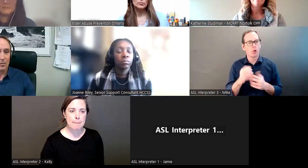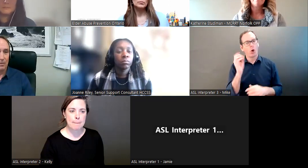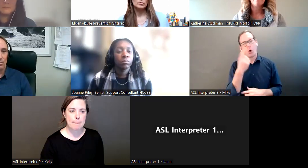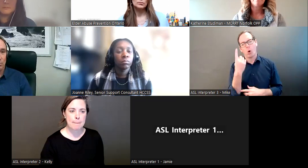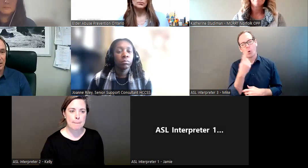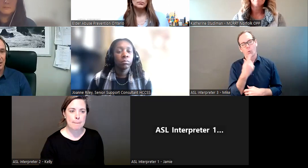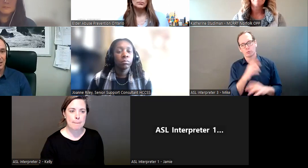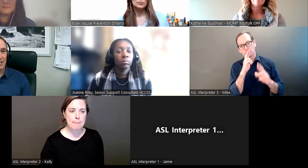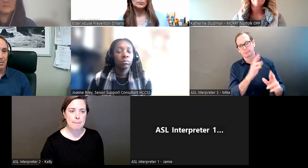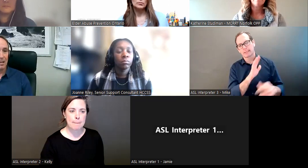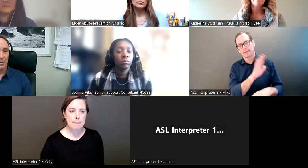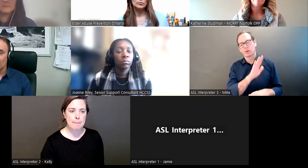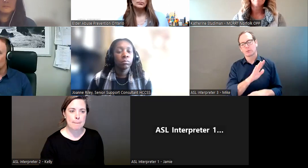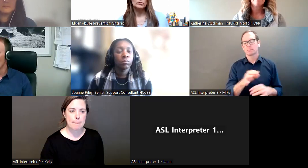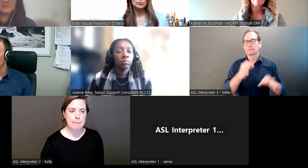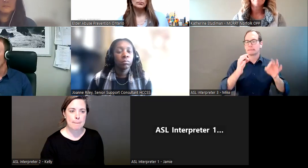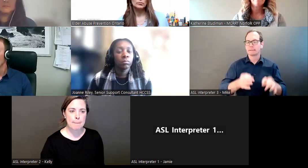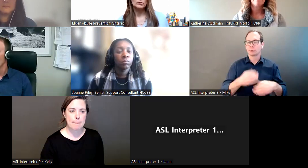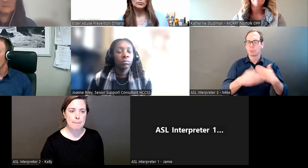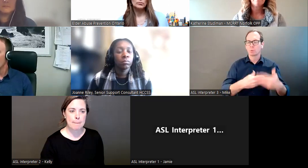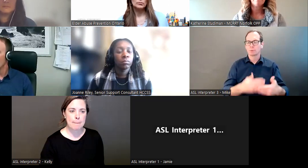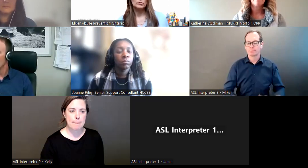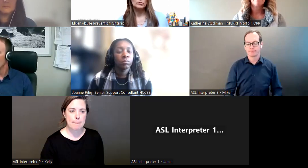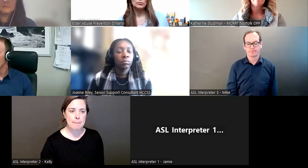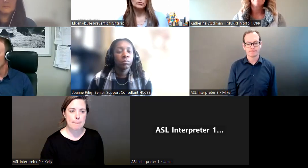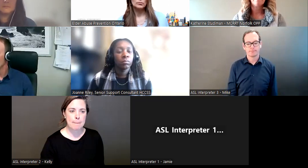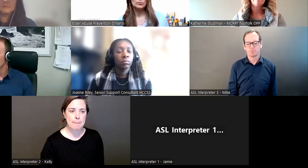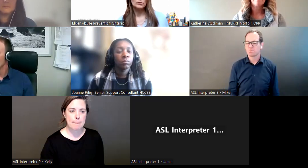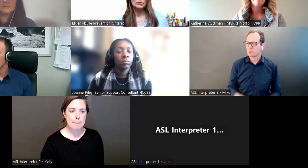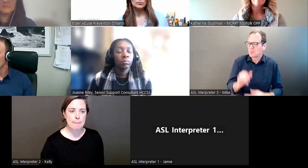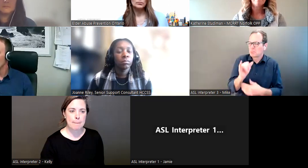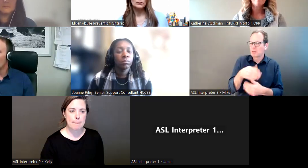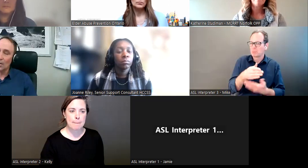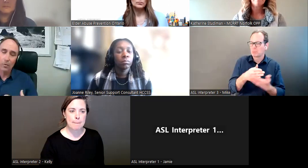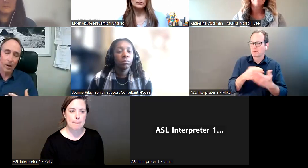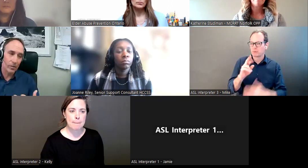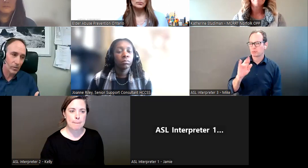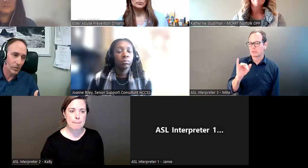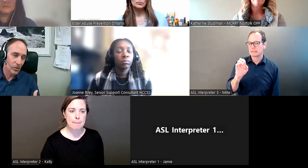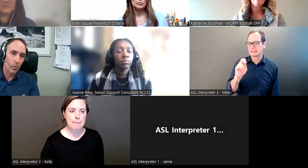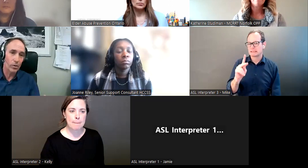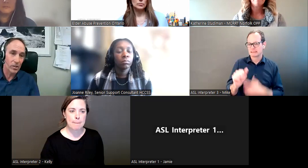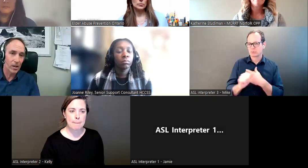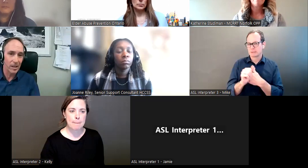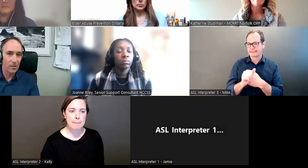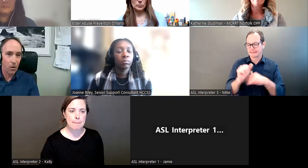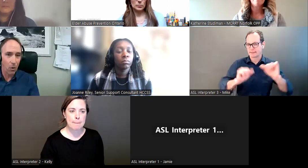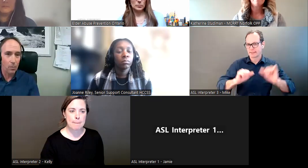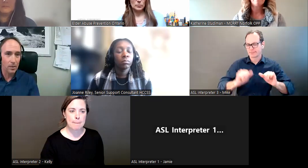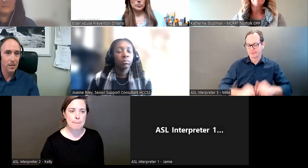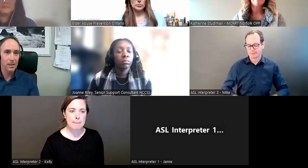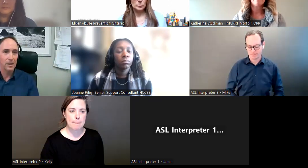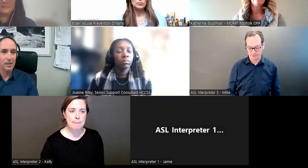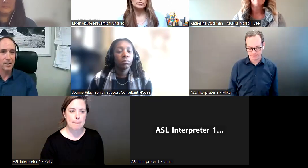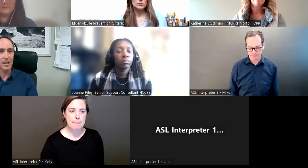that's sort of a risk assessment area as well. And are there other supports coming into the